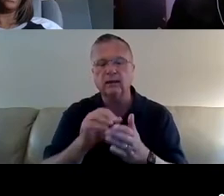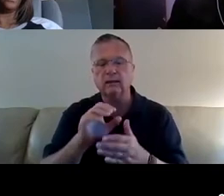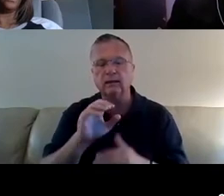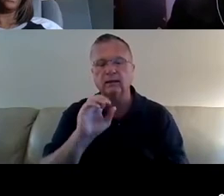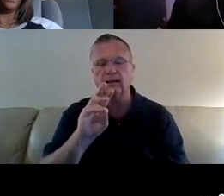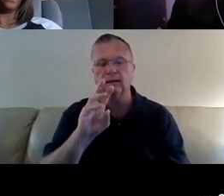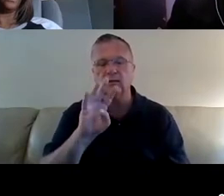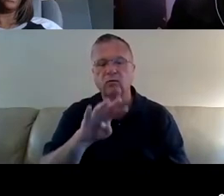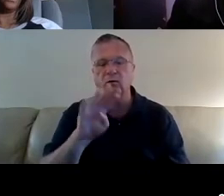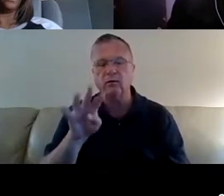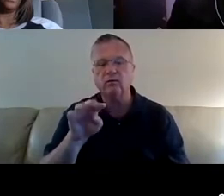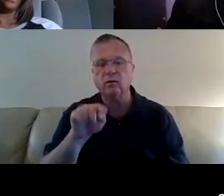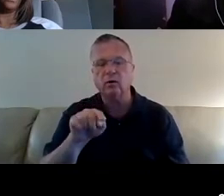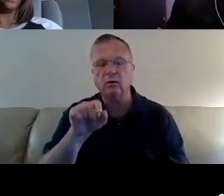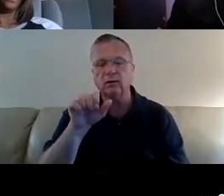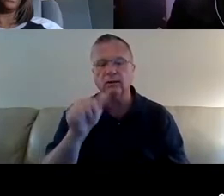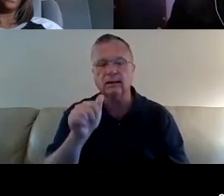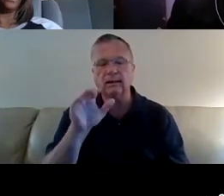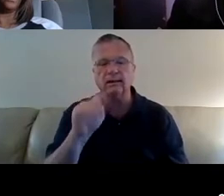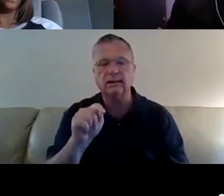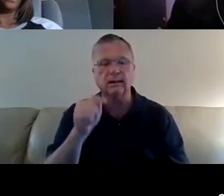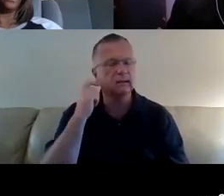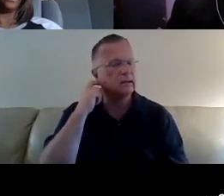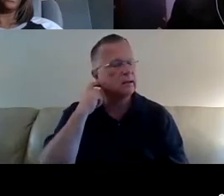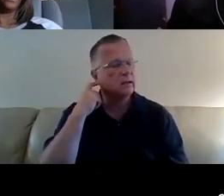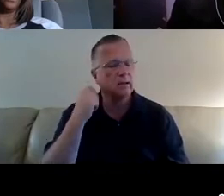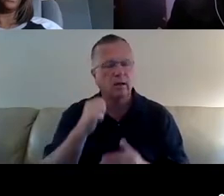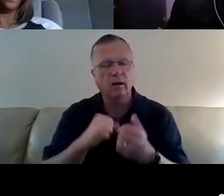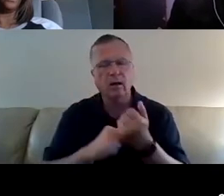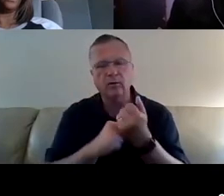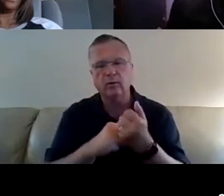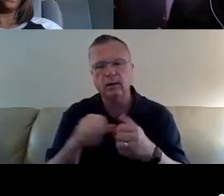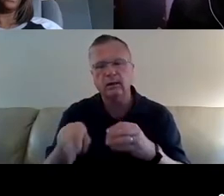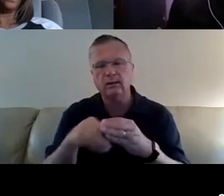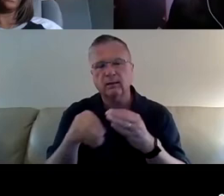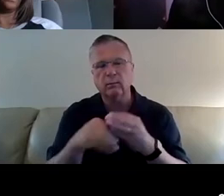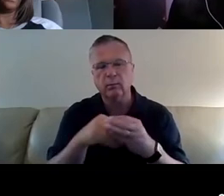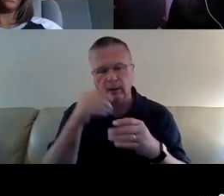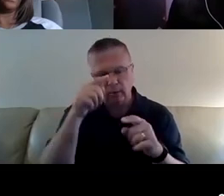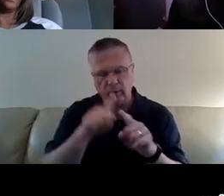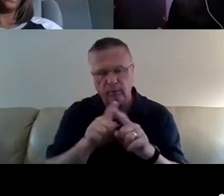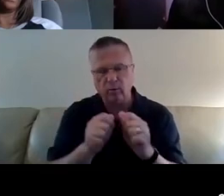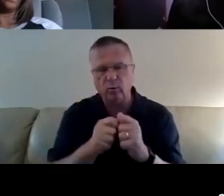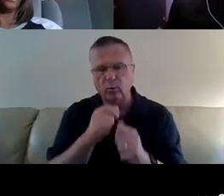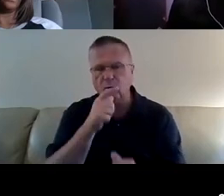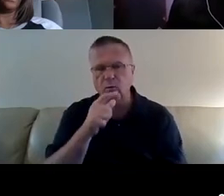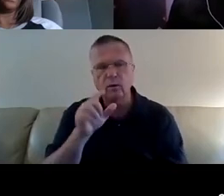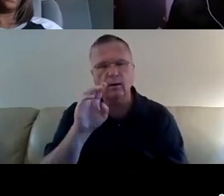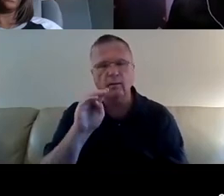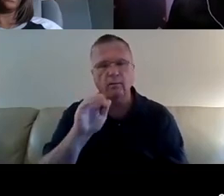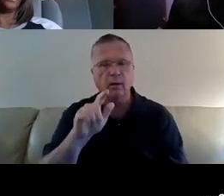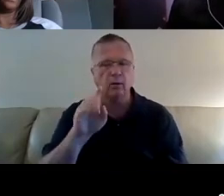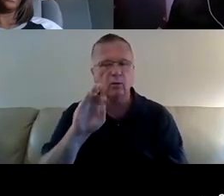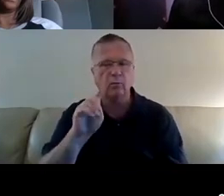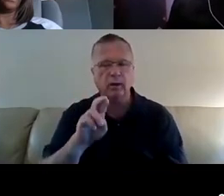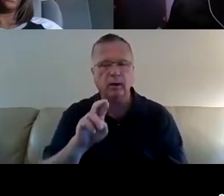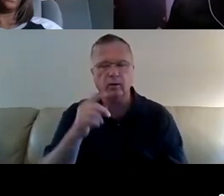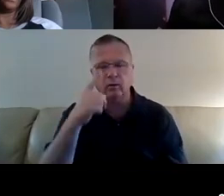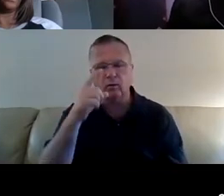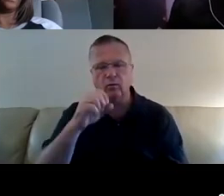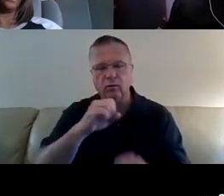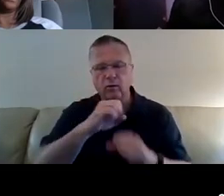$1,346,644.10 to authorize a supplemental agreement with Michael Baker for an increase to the scope of work on